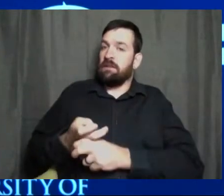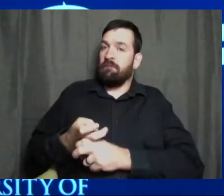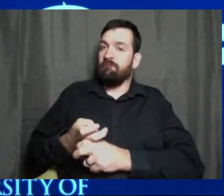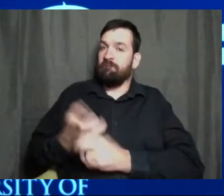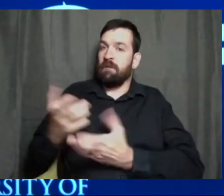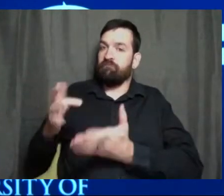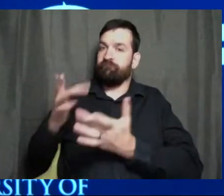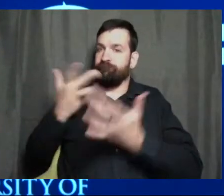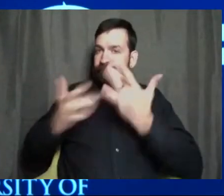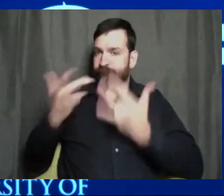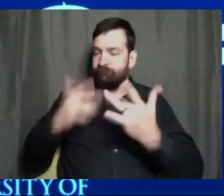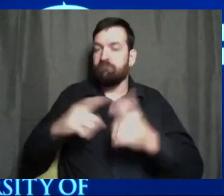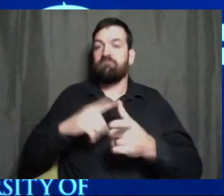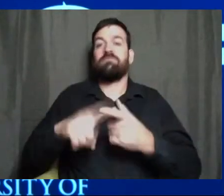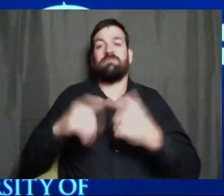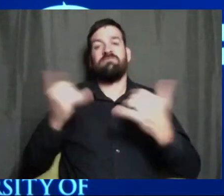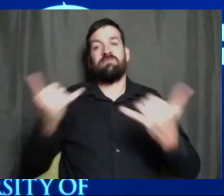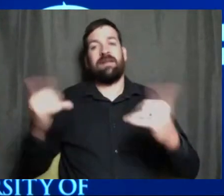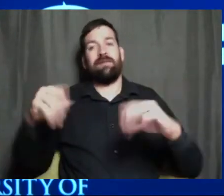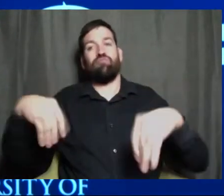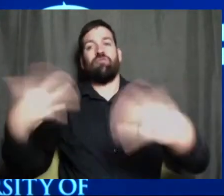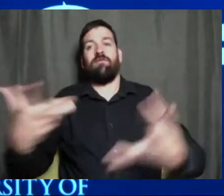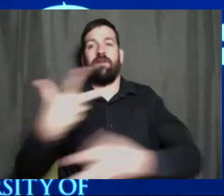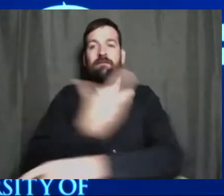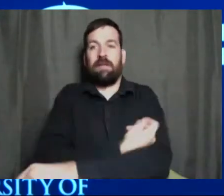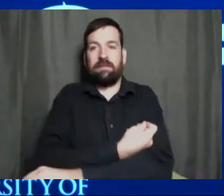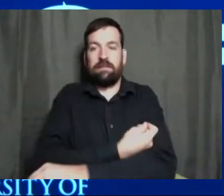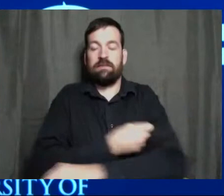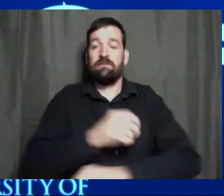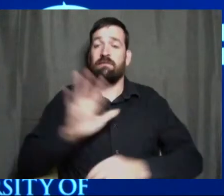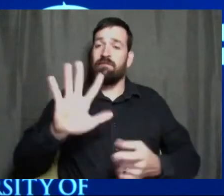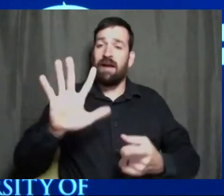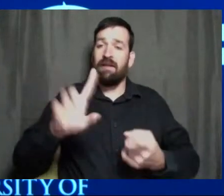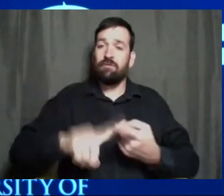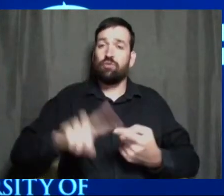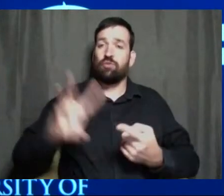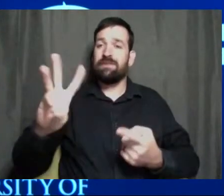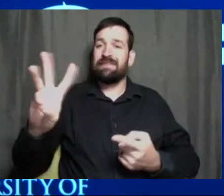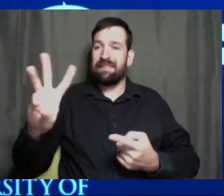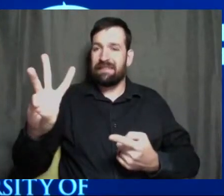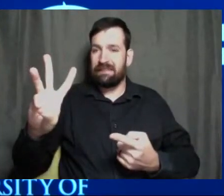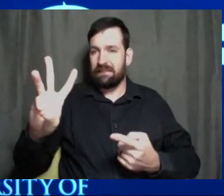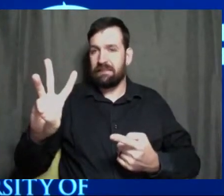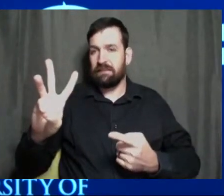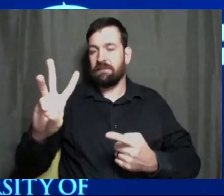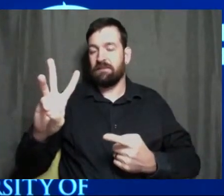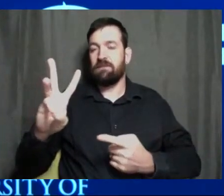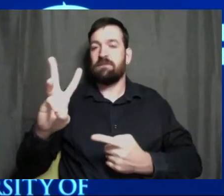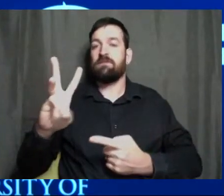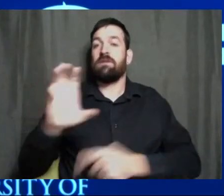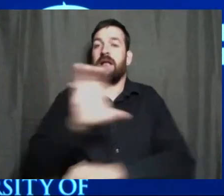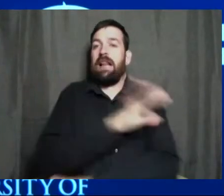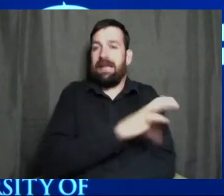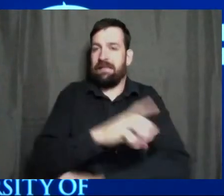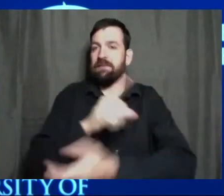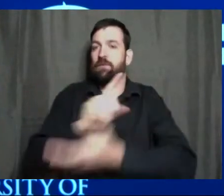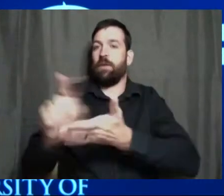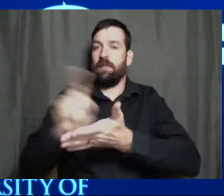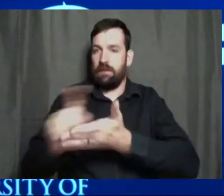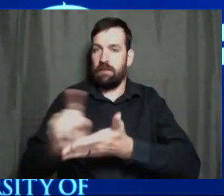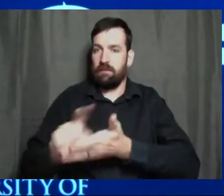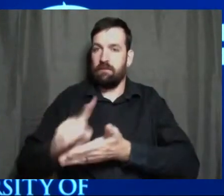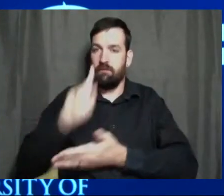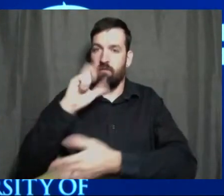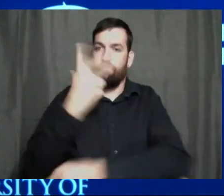moved to providing vaccines. We're doing 5 to 6 vaccine clinics a week, and just mostly in